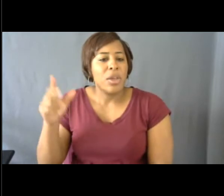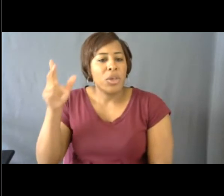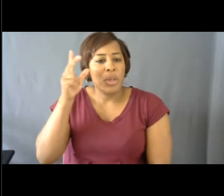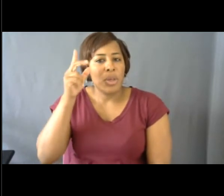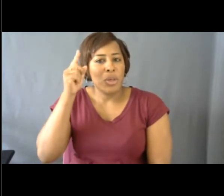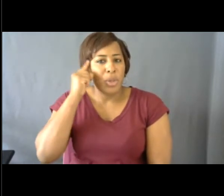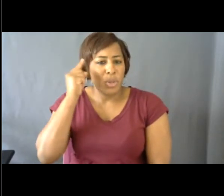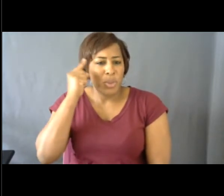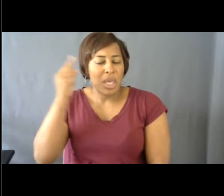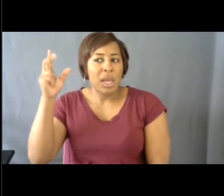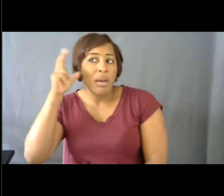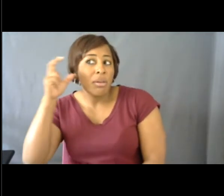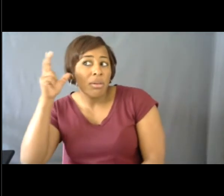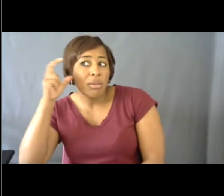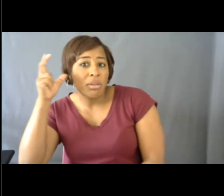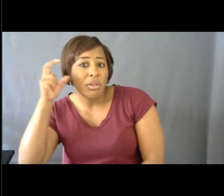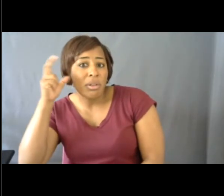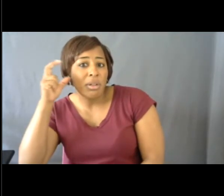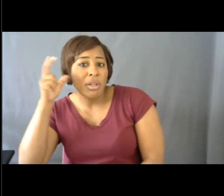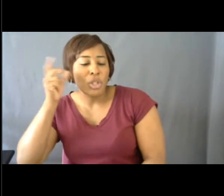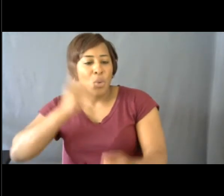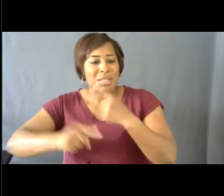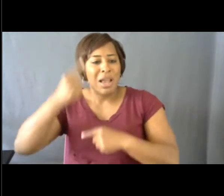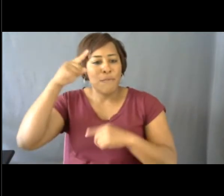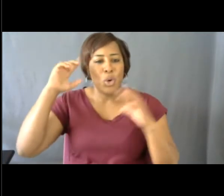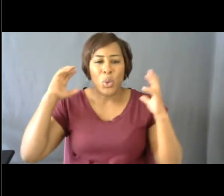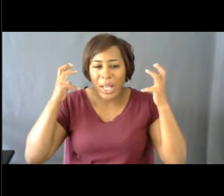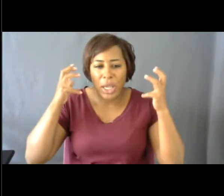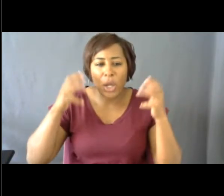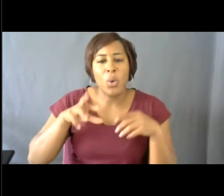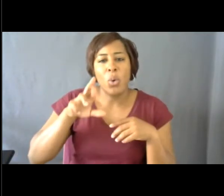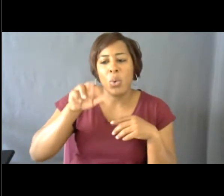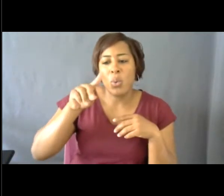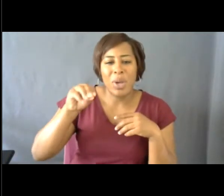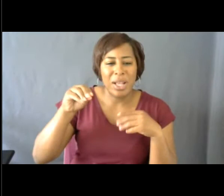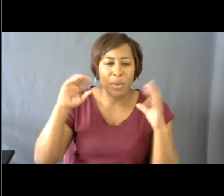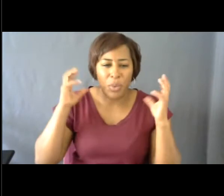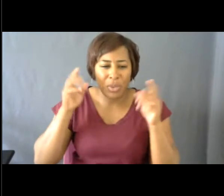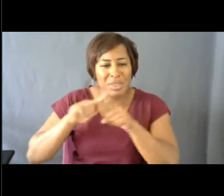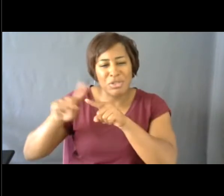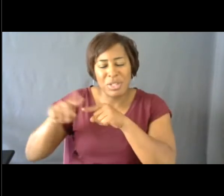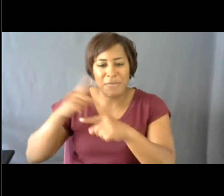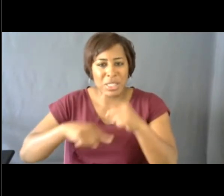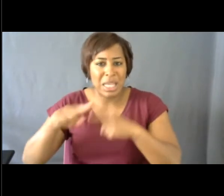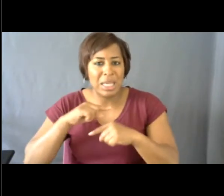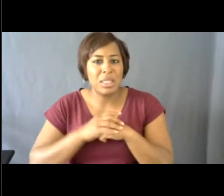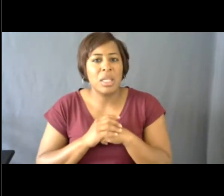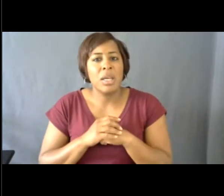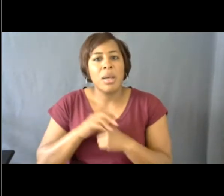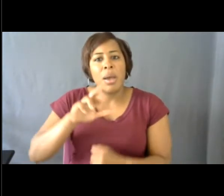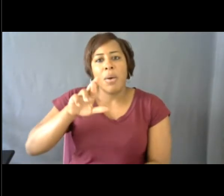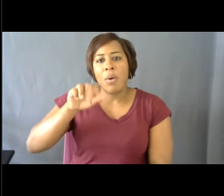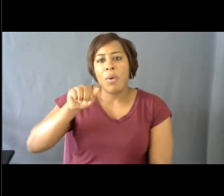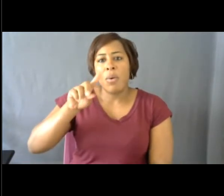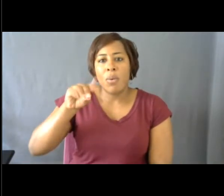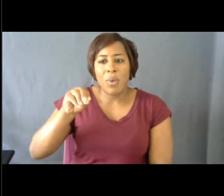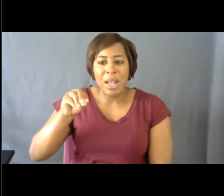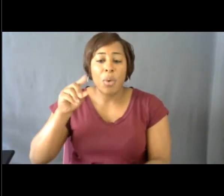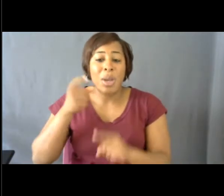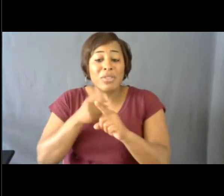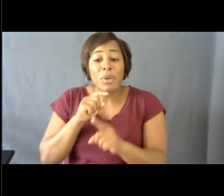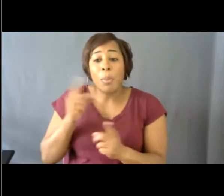for radio is like this. This is one of the signs. There's different signs for radio, but I think radio comes from radio waves, right?